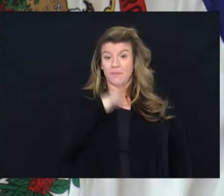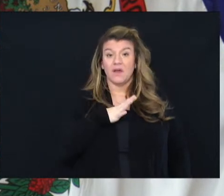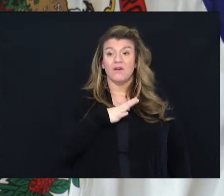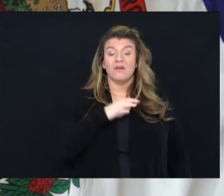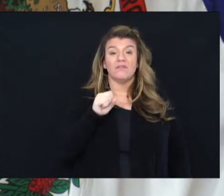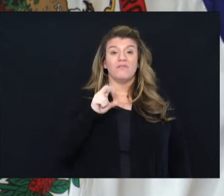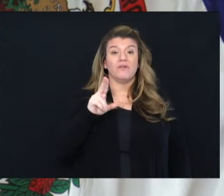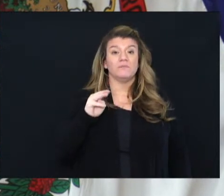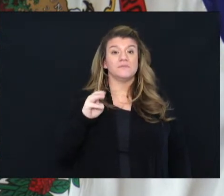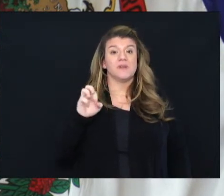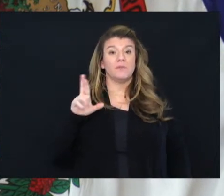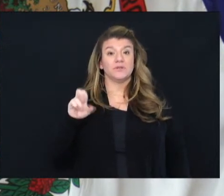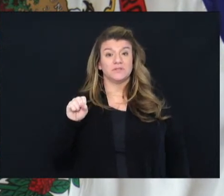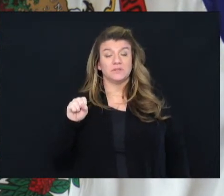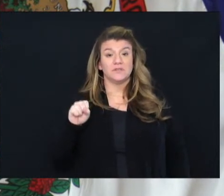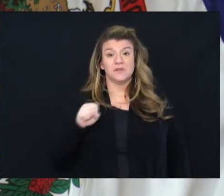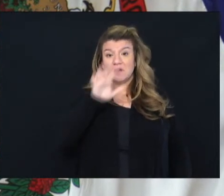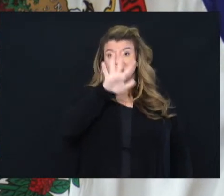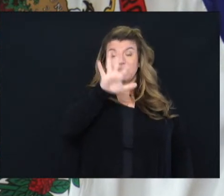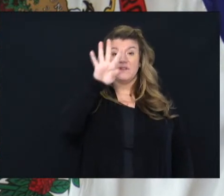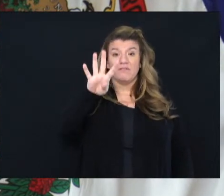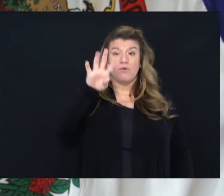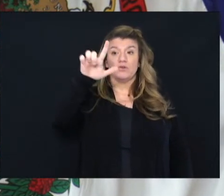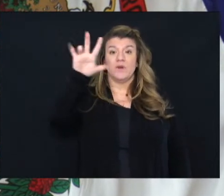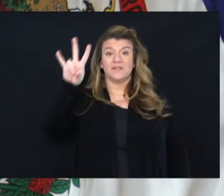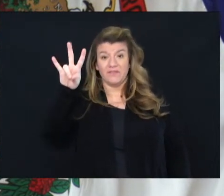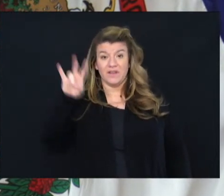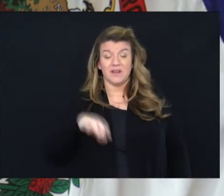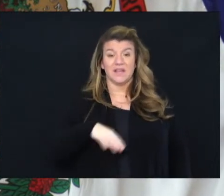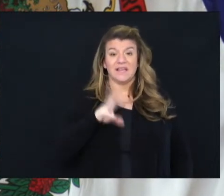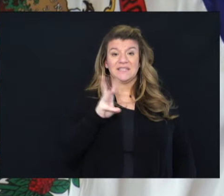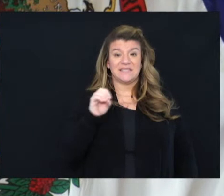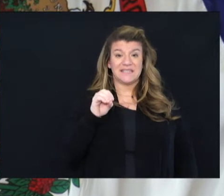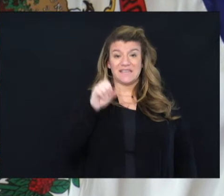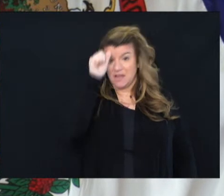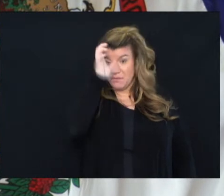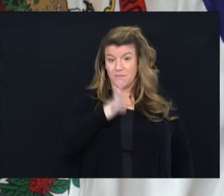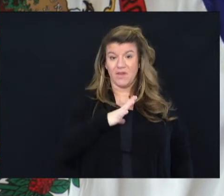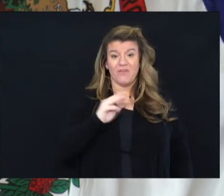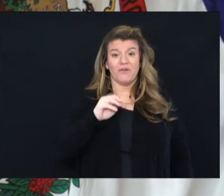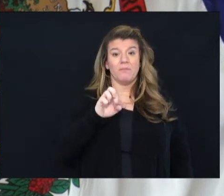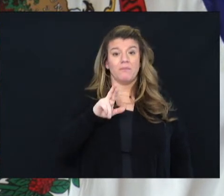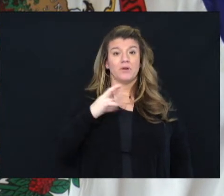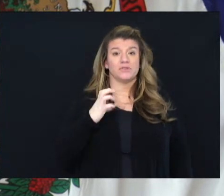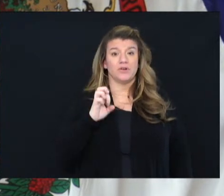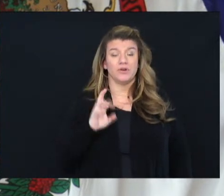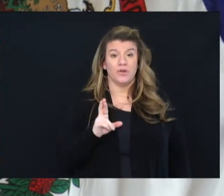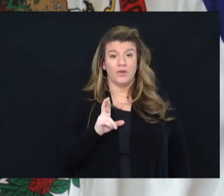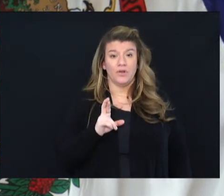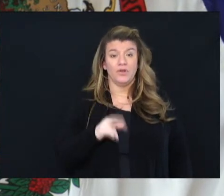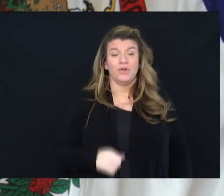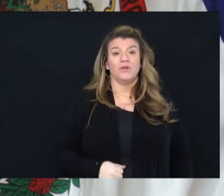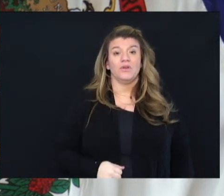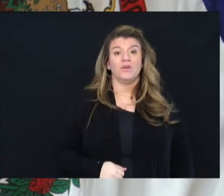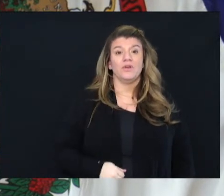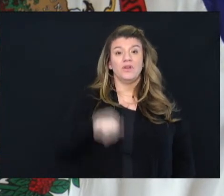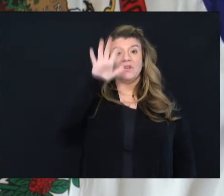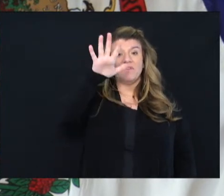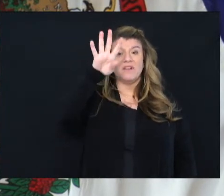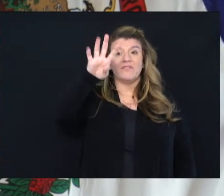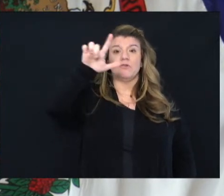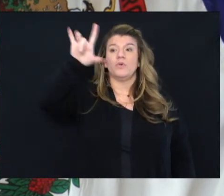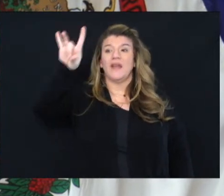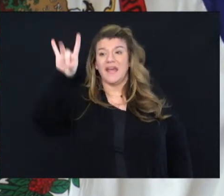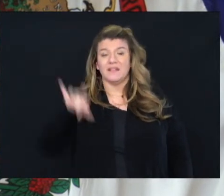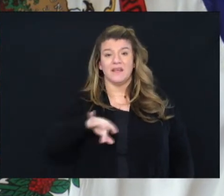from Summers County. The 5,427th death, a 60-year-old male from Mercer County. The 5,428th death,